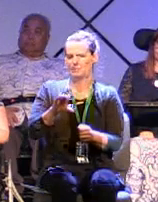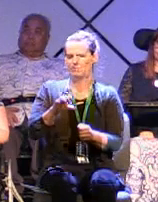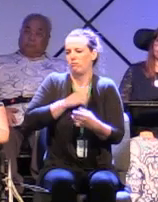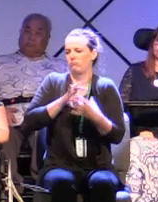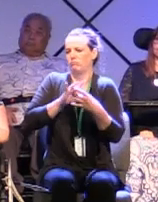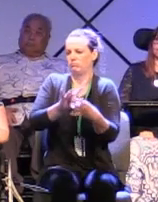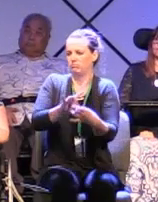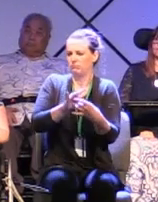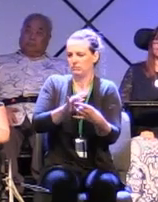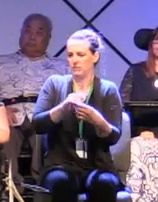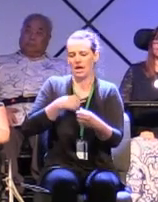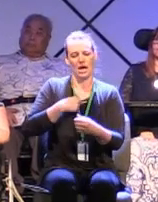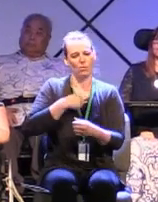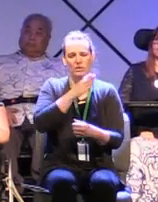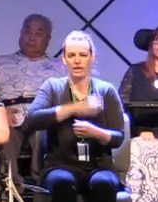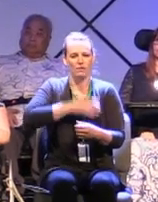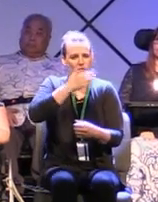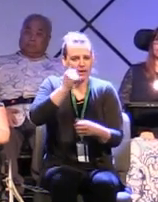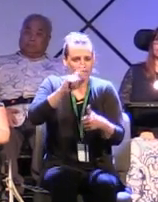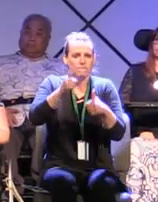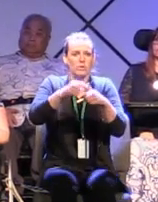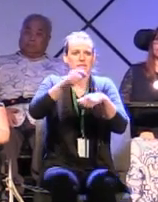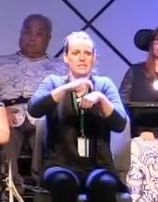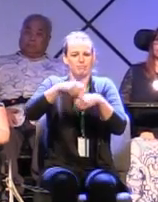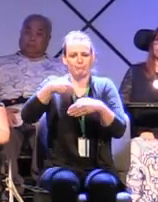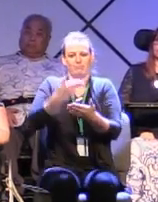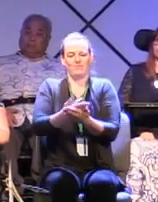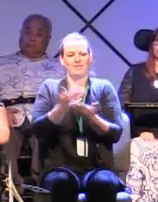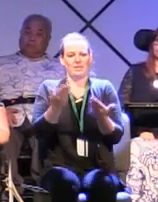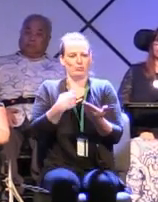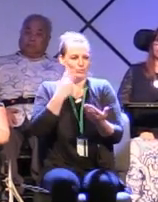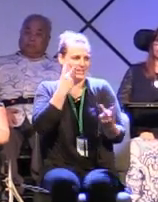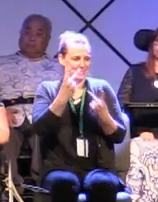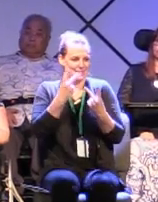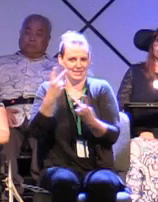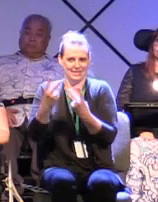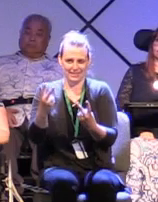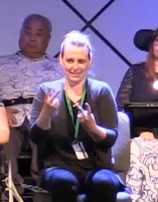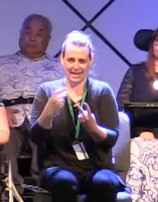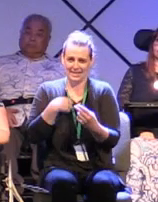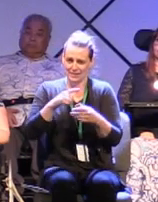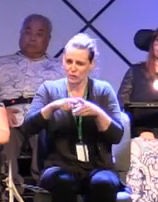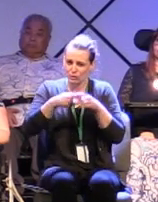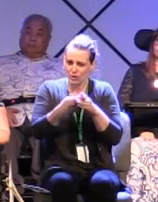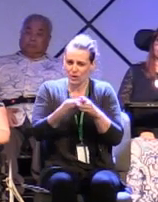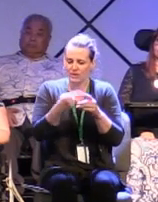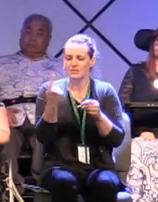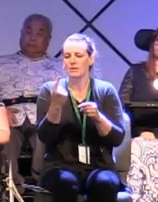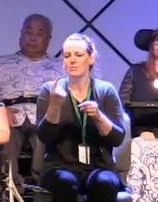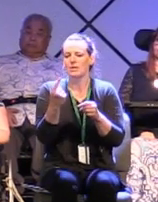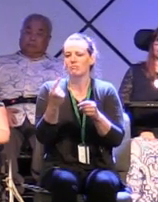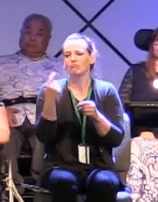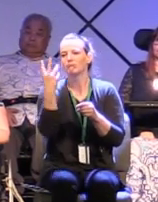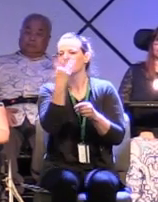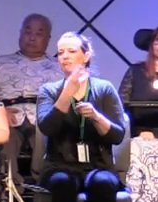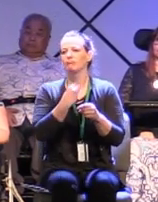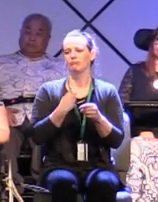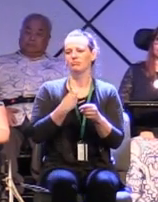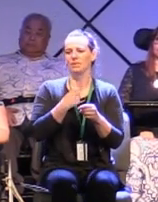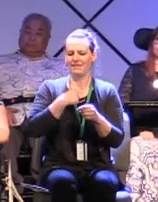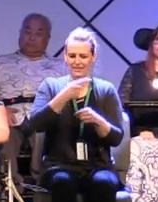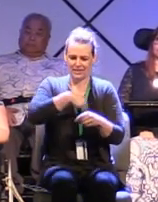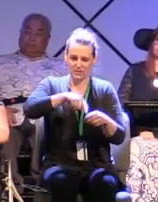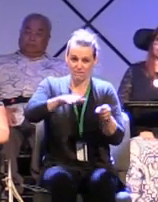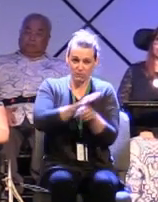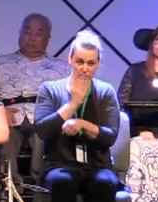understand that here, and we'll always cherish these moments as the beginning of something beautiful. This entire experience